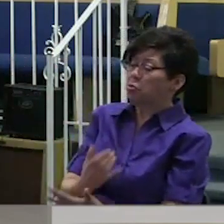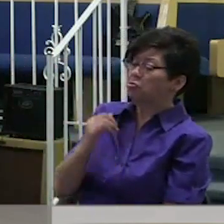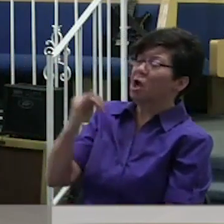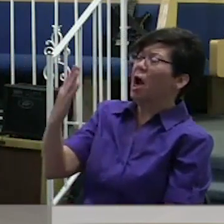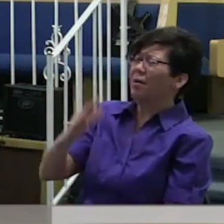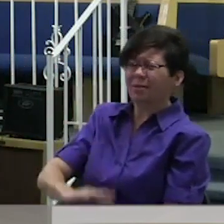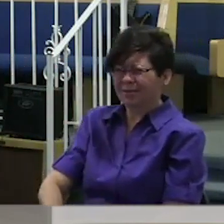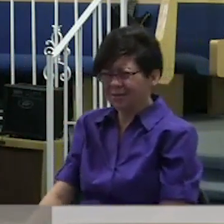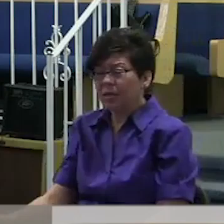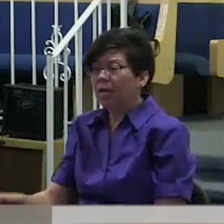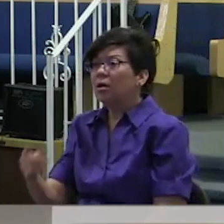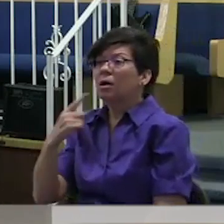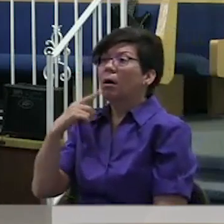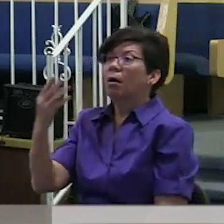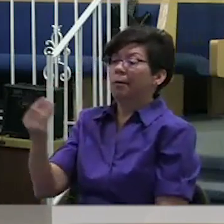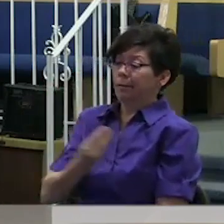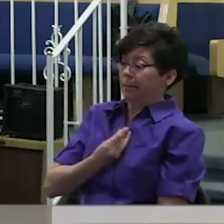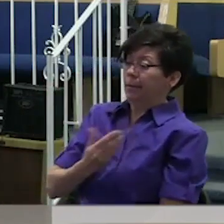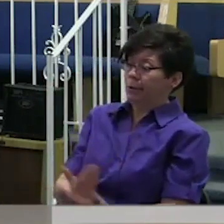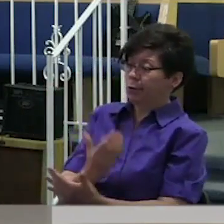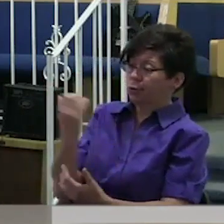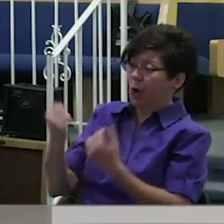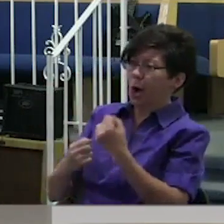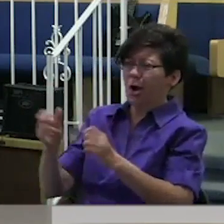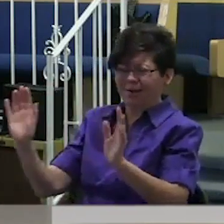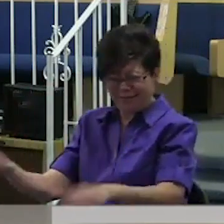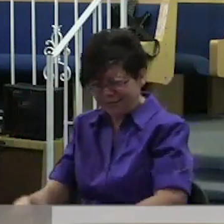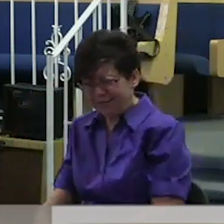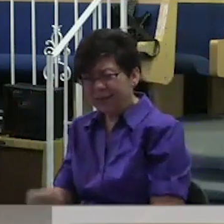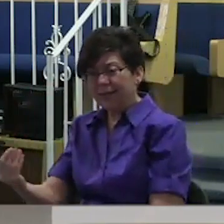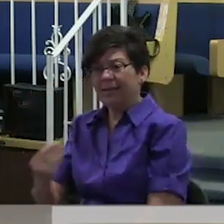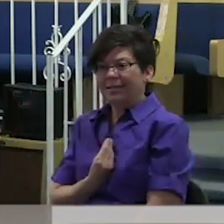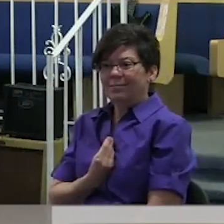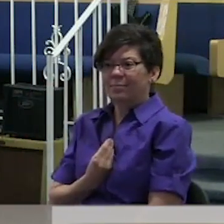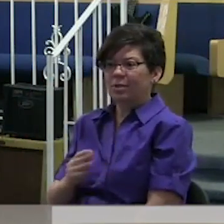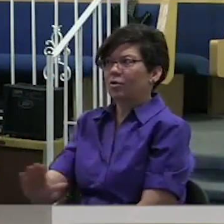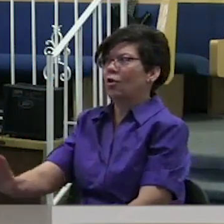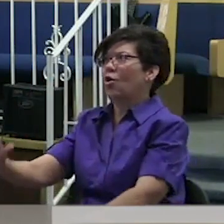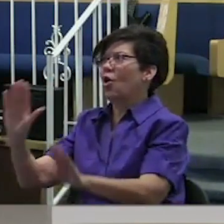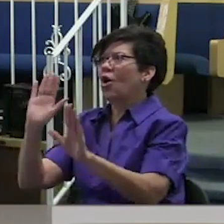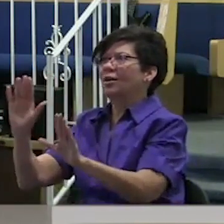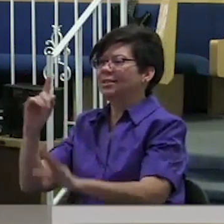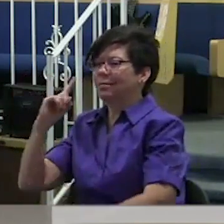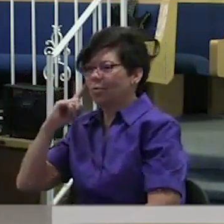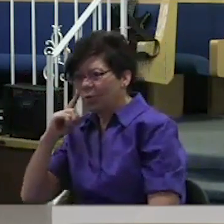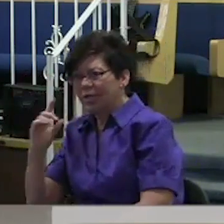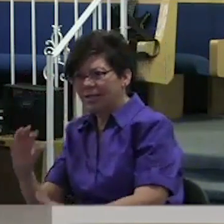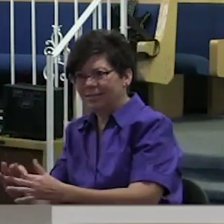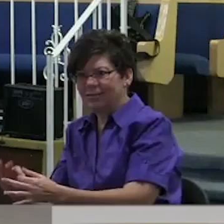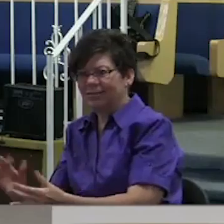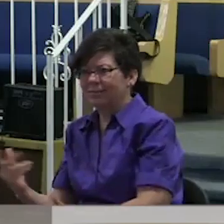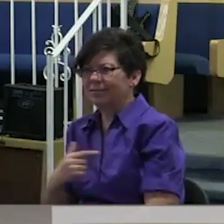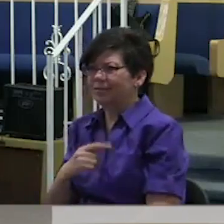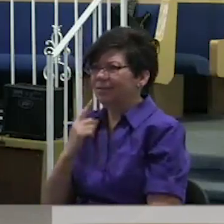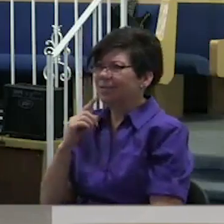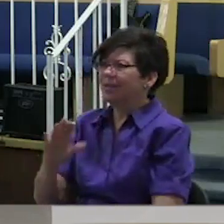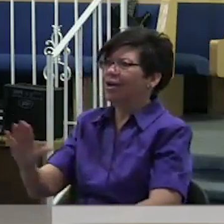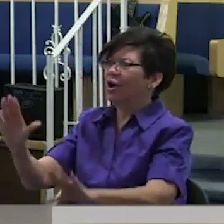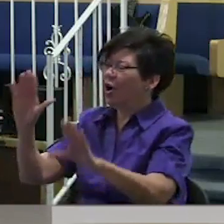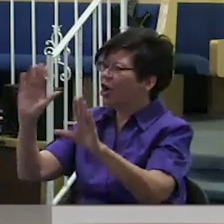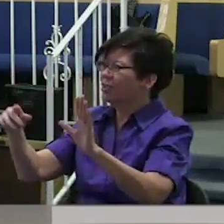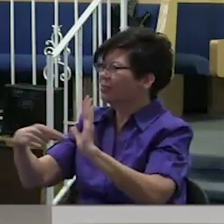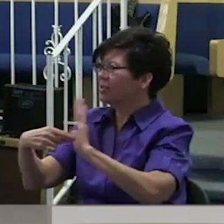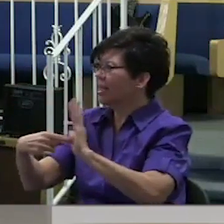job. Don't just give me a new car. But give me an awesome witness. Give me an awesome